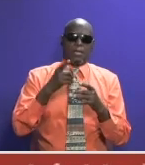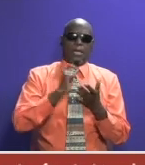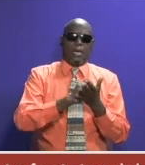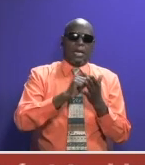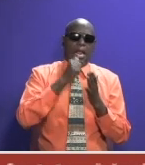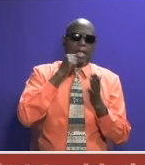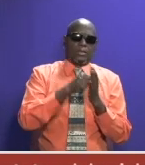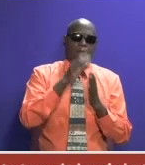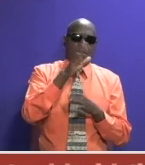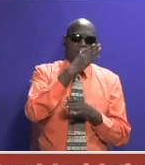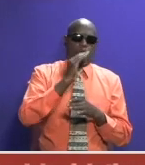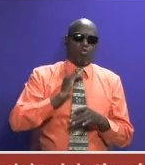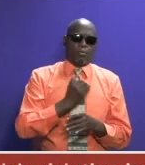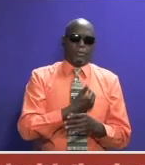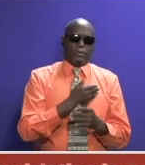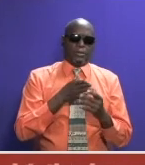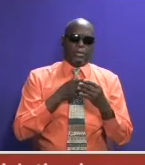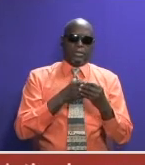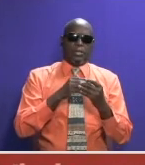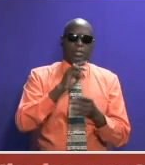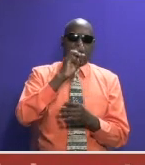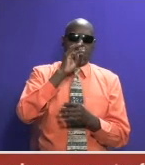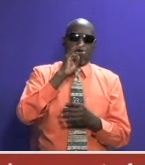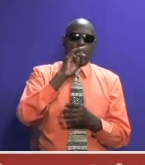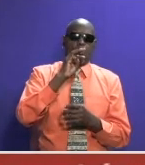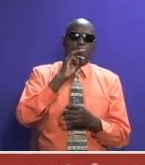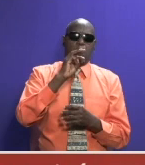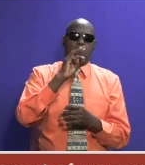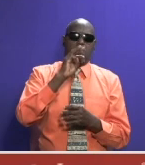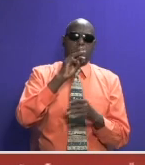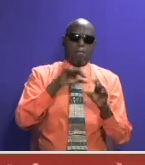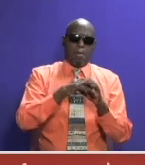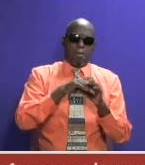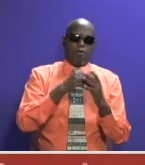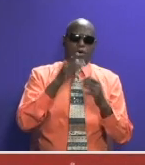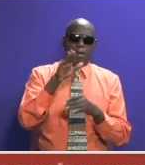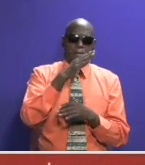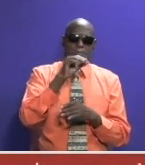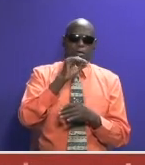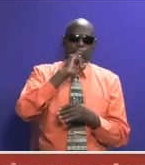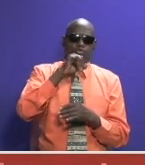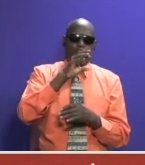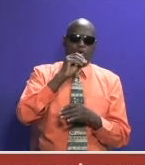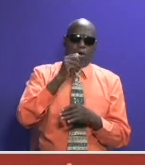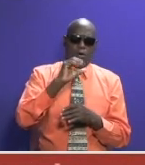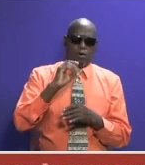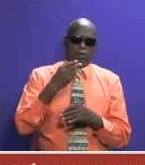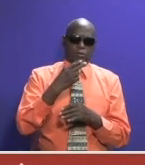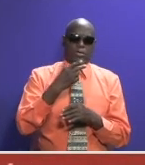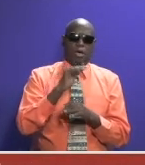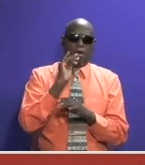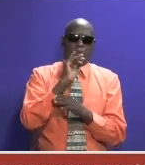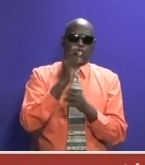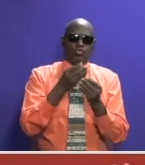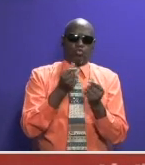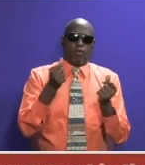Committee, led by Mugirango North Member of Parliament Joash Nyamoko, asking him to help resolve the dispute over the ownership